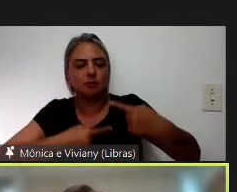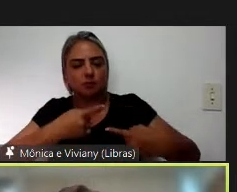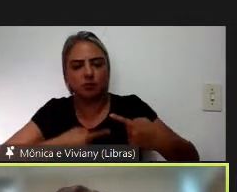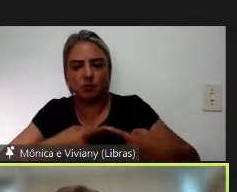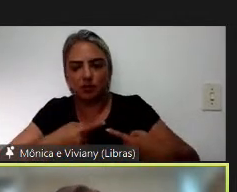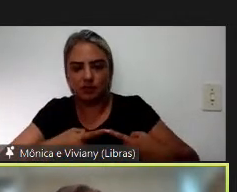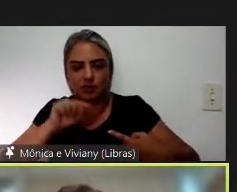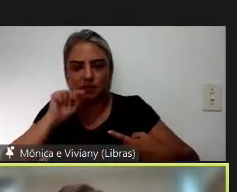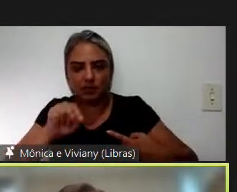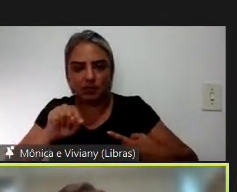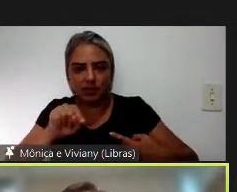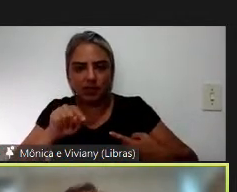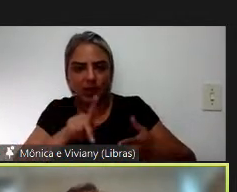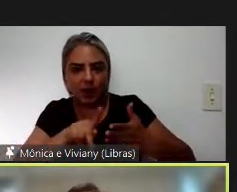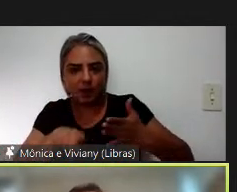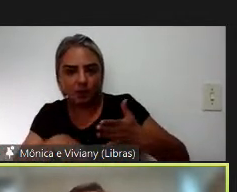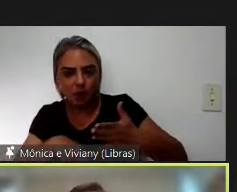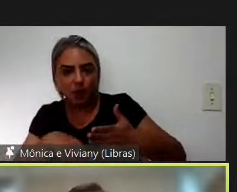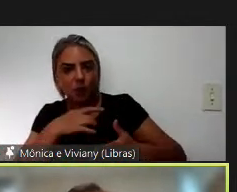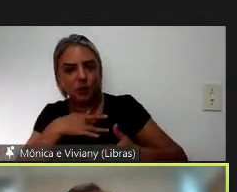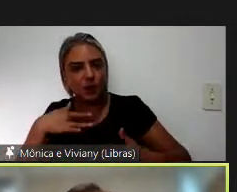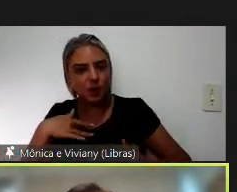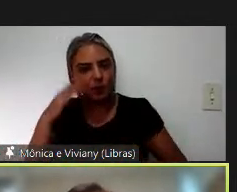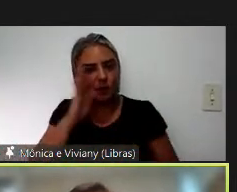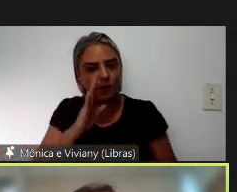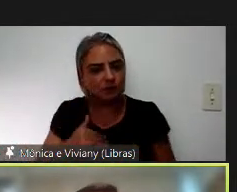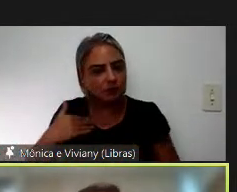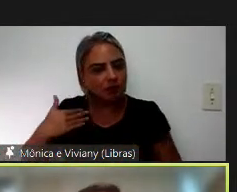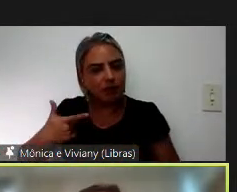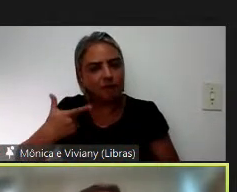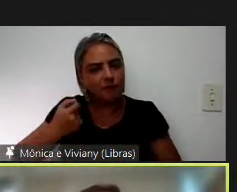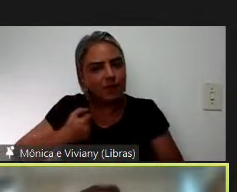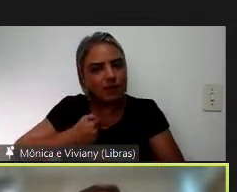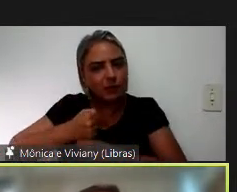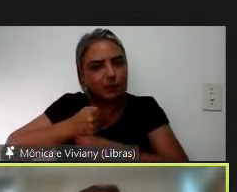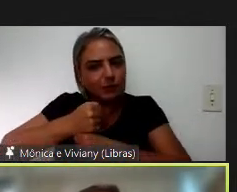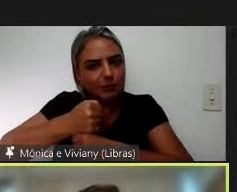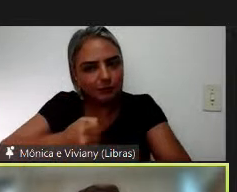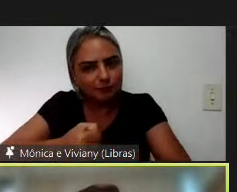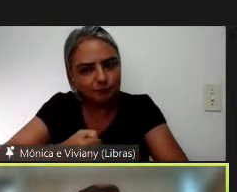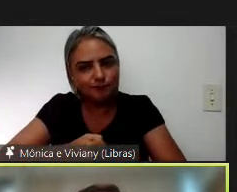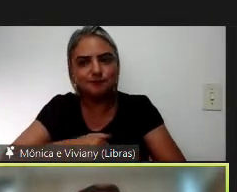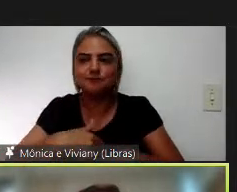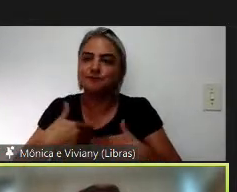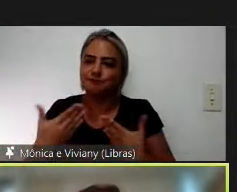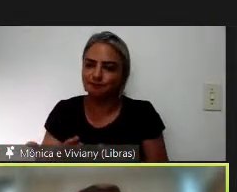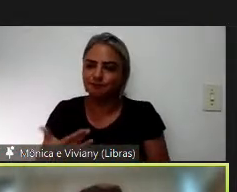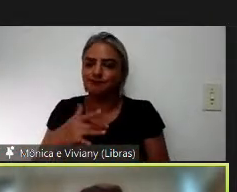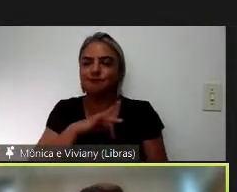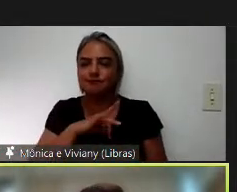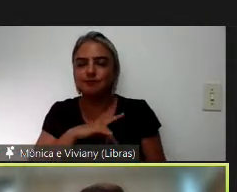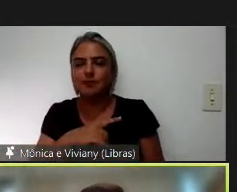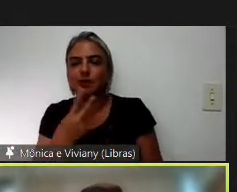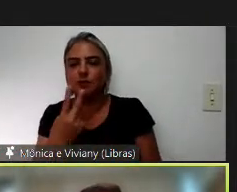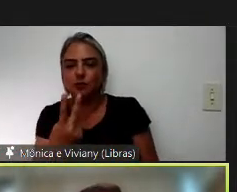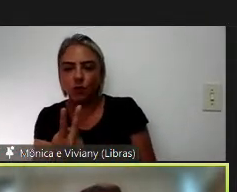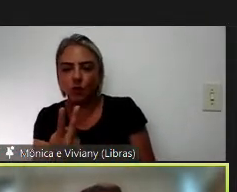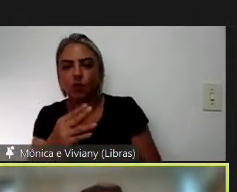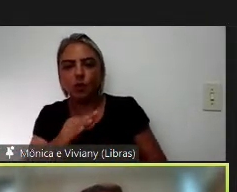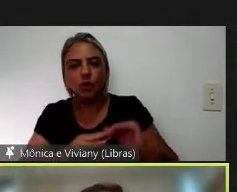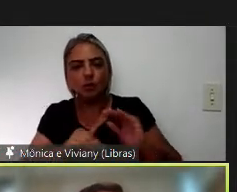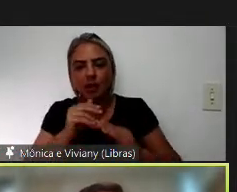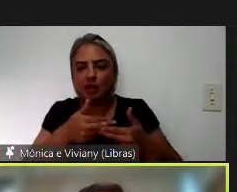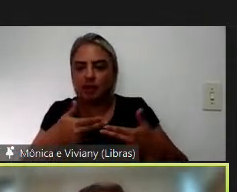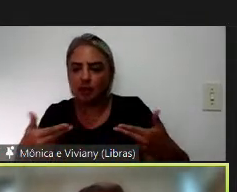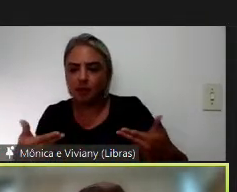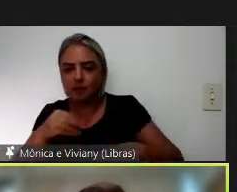our challenges of this policy, which is a policy for the health system beyond this 20 years. So